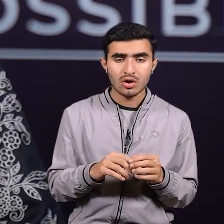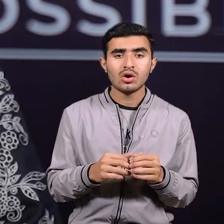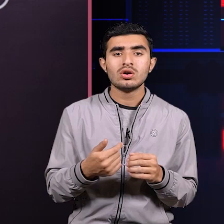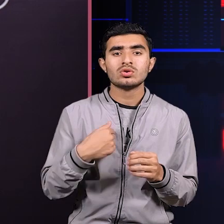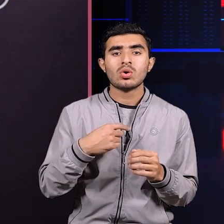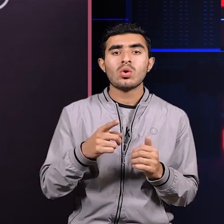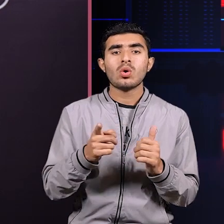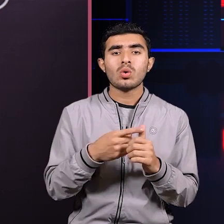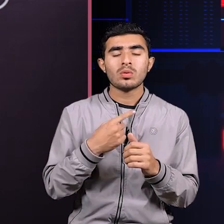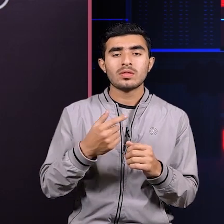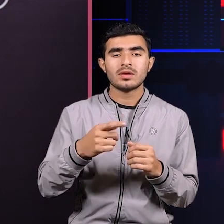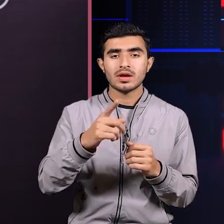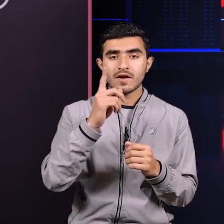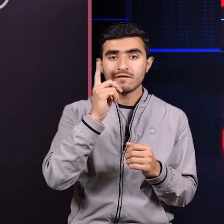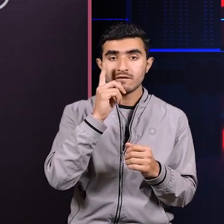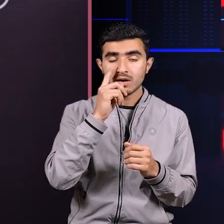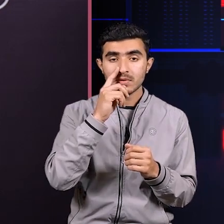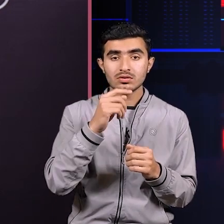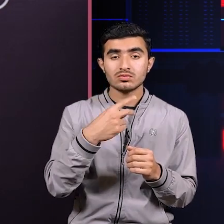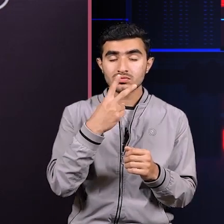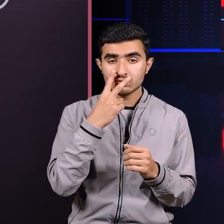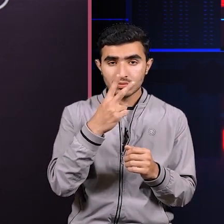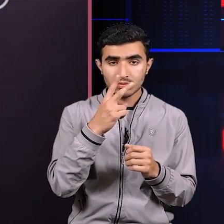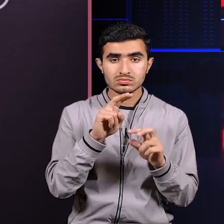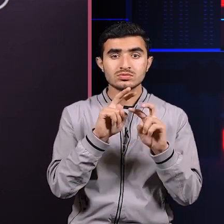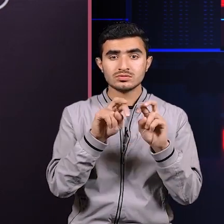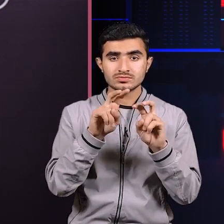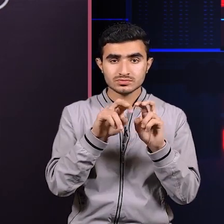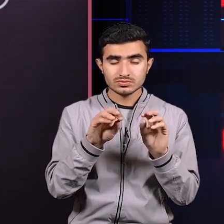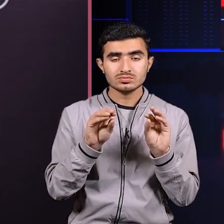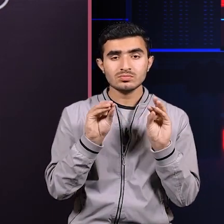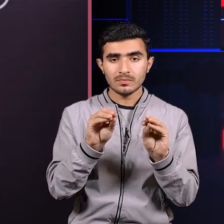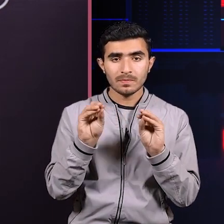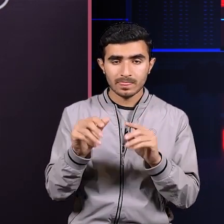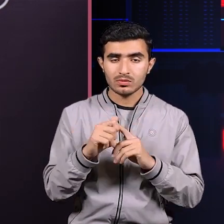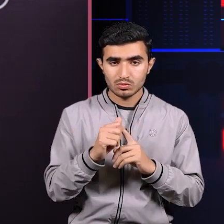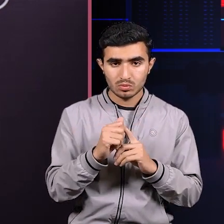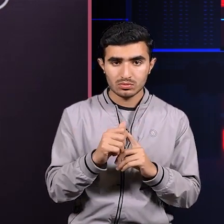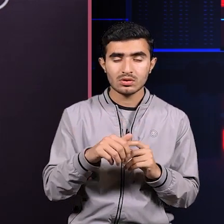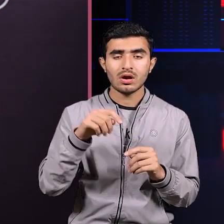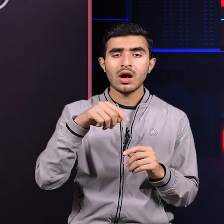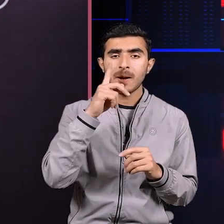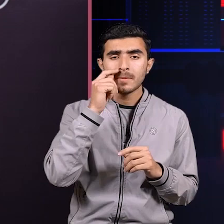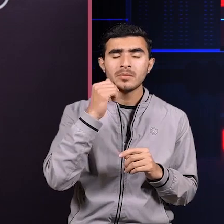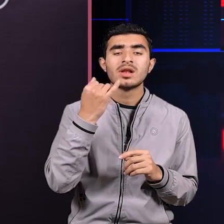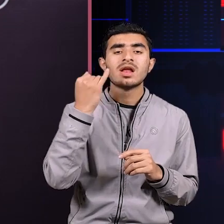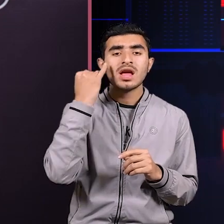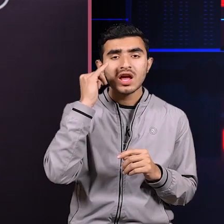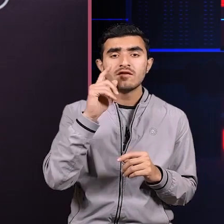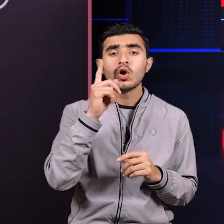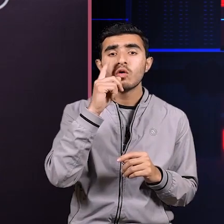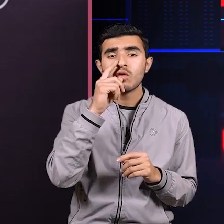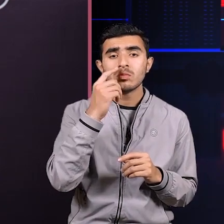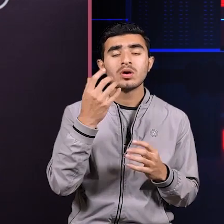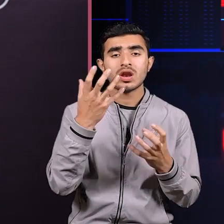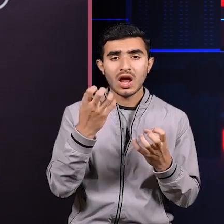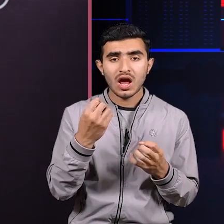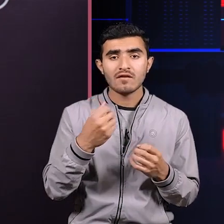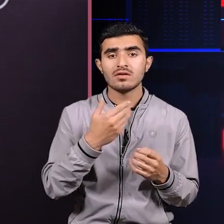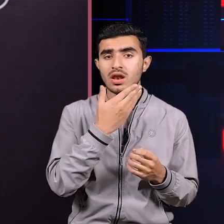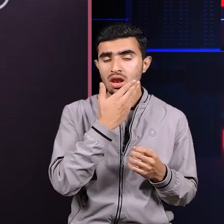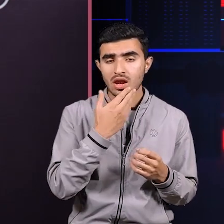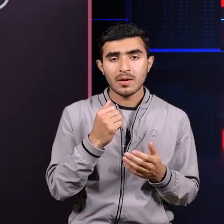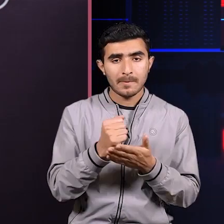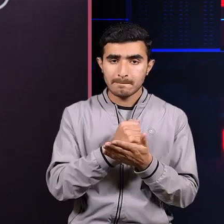not going to fulfill her obligations. Just like a man, just because he's working, he